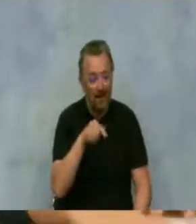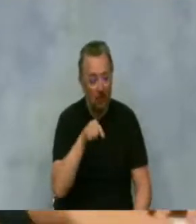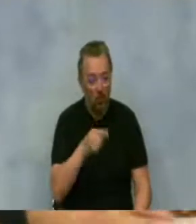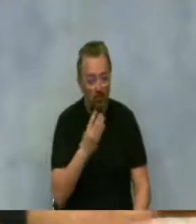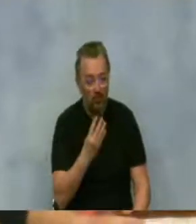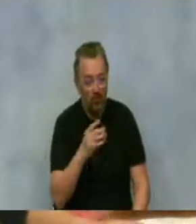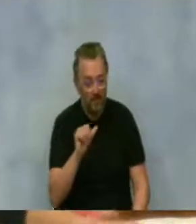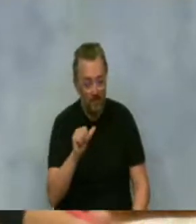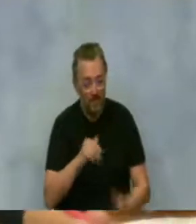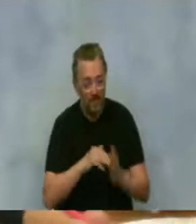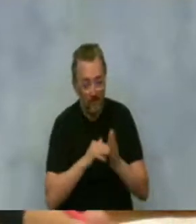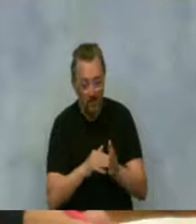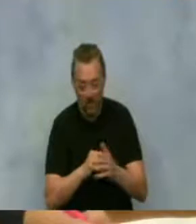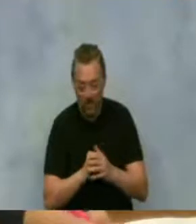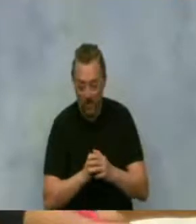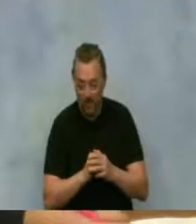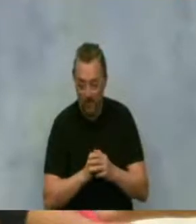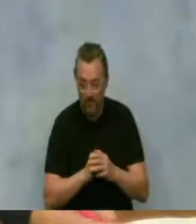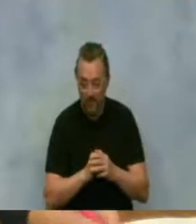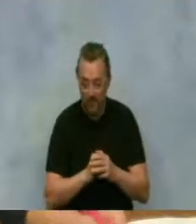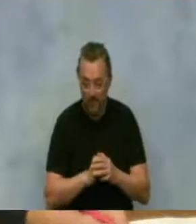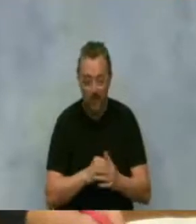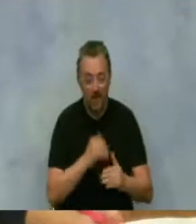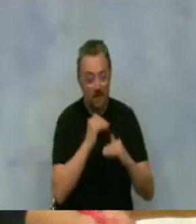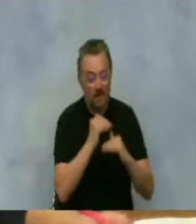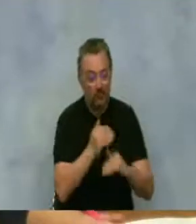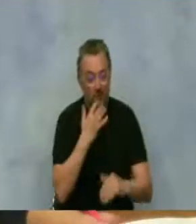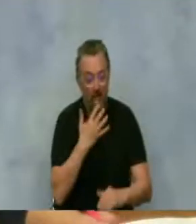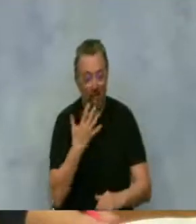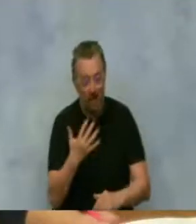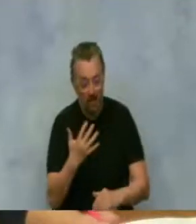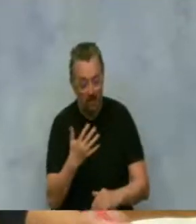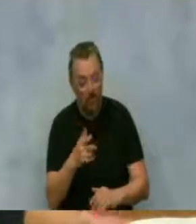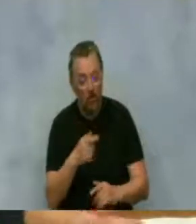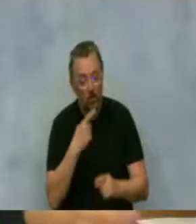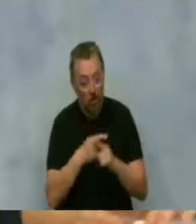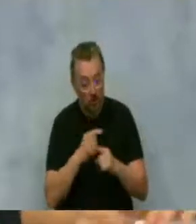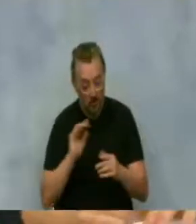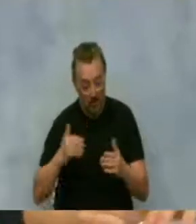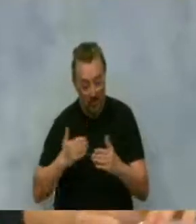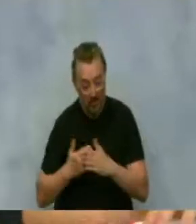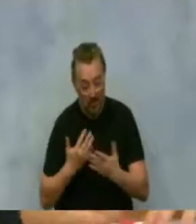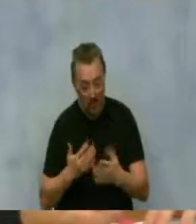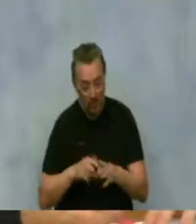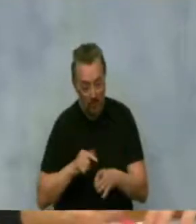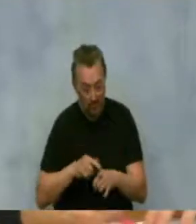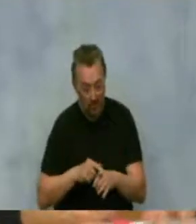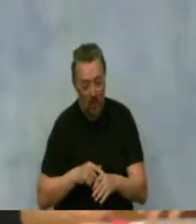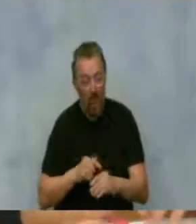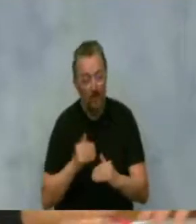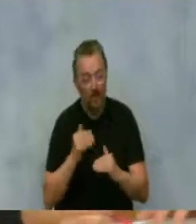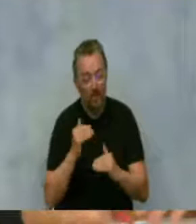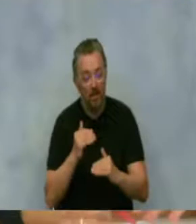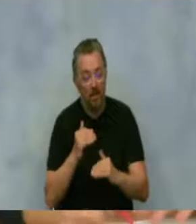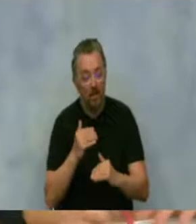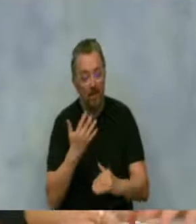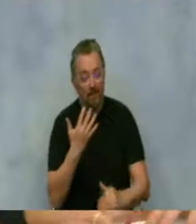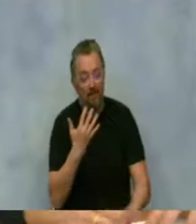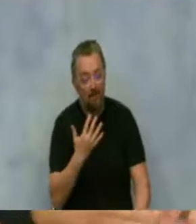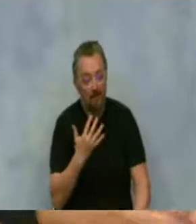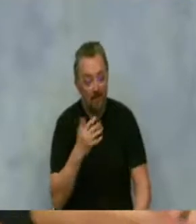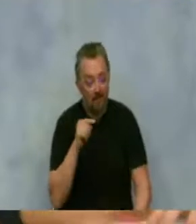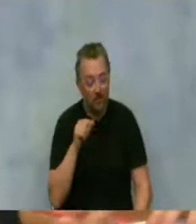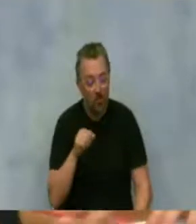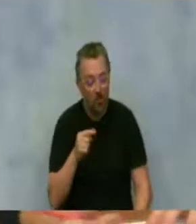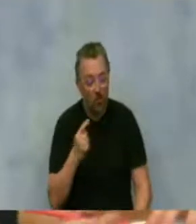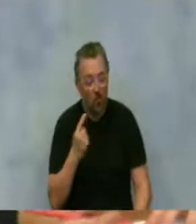million. Section 5 details the capital programme update then for the current year. Section 5.1 notes that the Resources Capital Programme